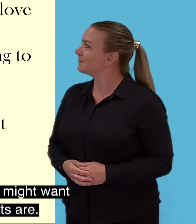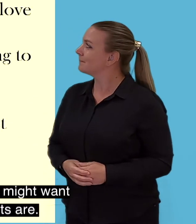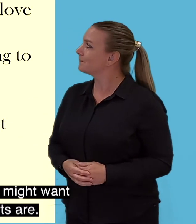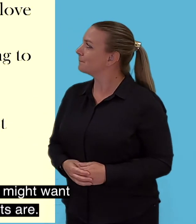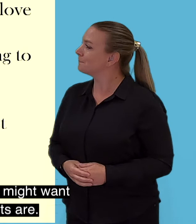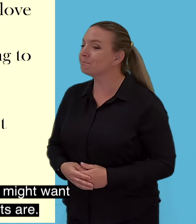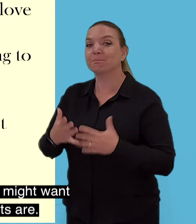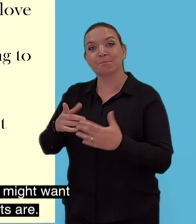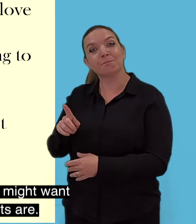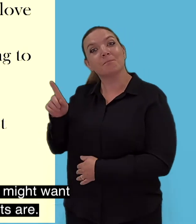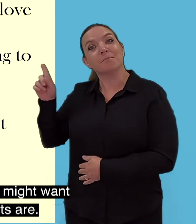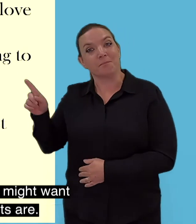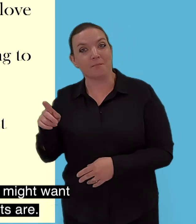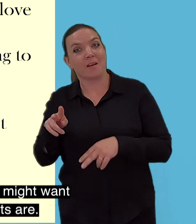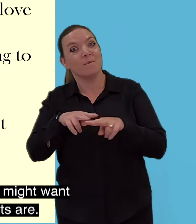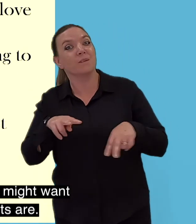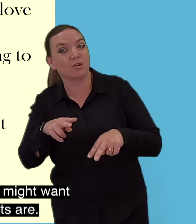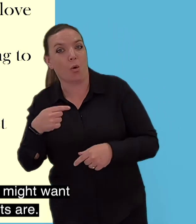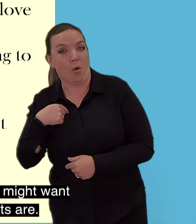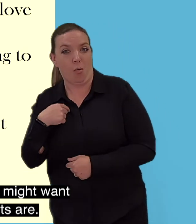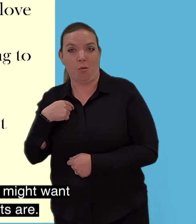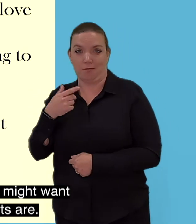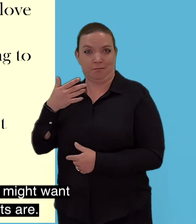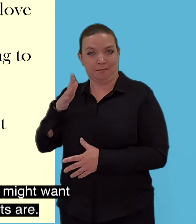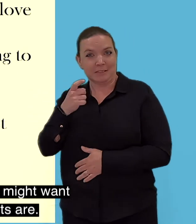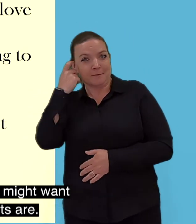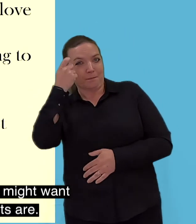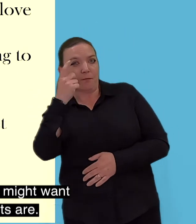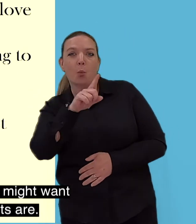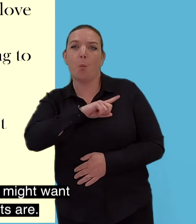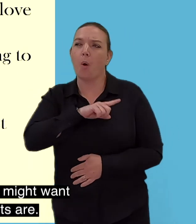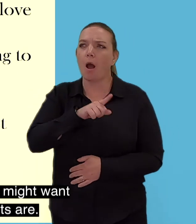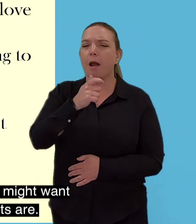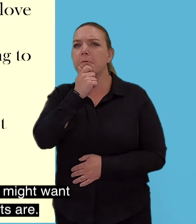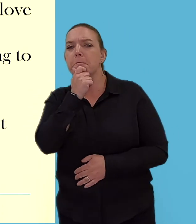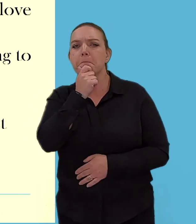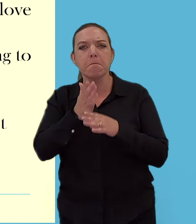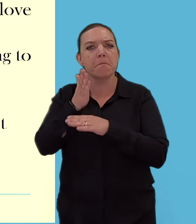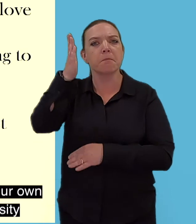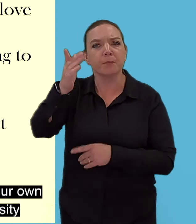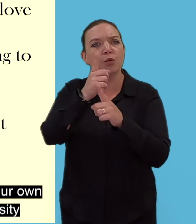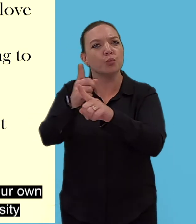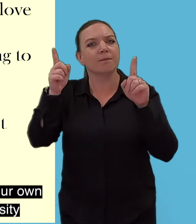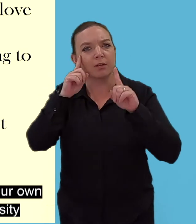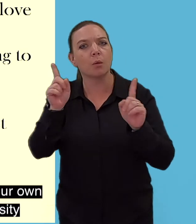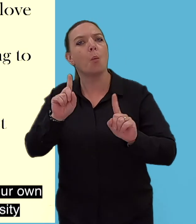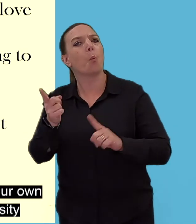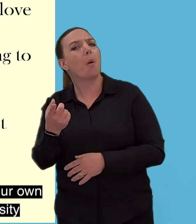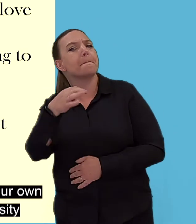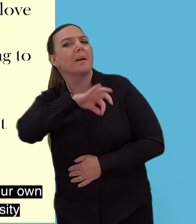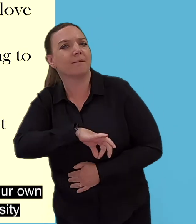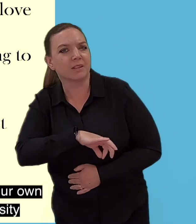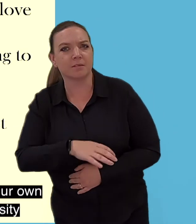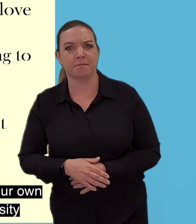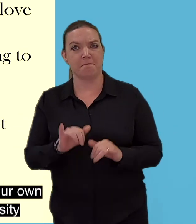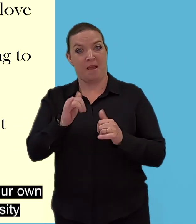So, in this video, we've thought about why you might want to go to university and what the benefits are. Perhaps you'd like to reflect now on